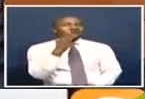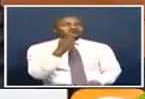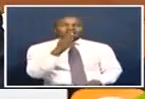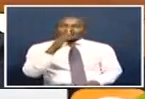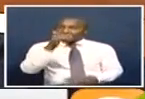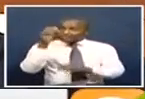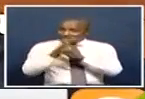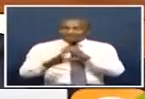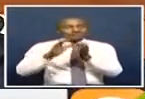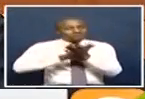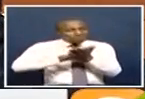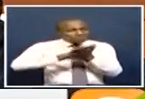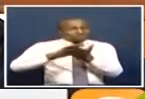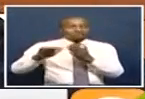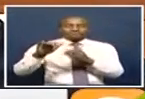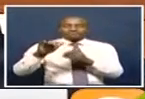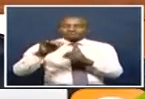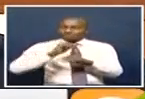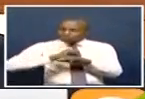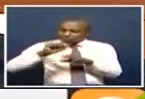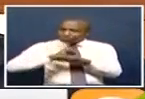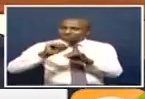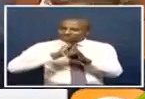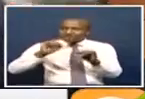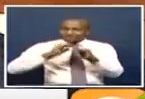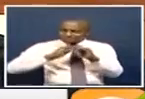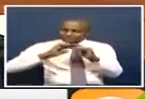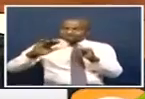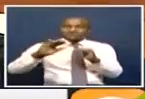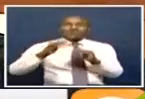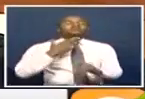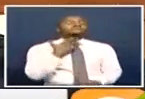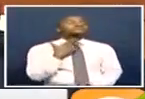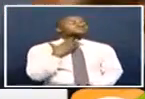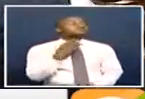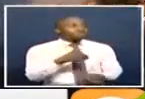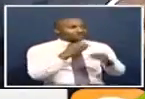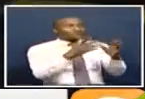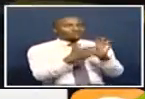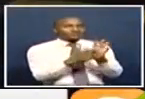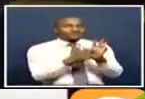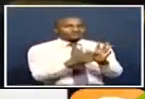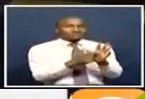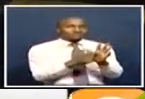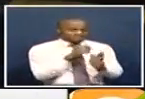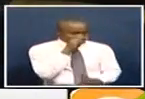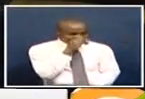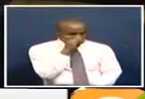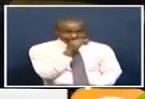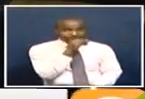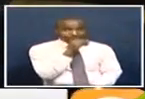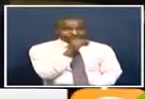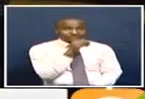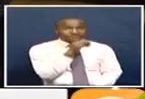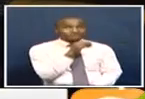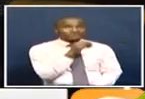are washed, beautiful. You know, beautiful. Yes, smooth. Smooth. And I want to give you an example. Let me tell you something. Yes. You have never not